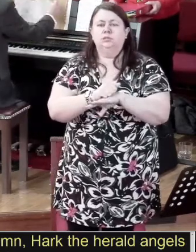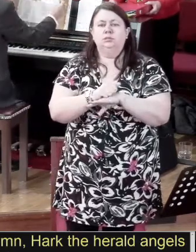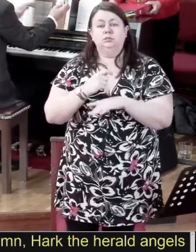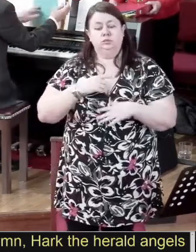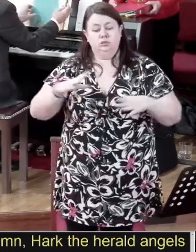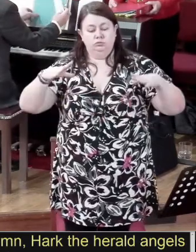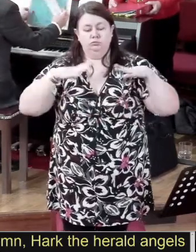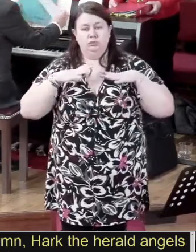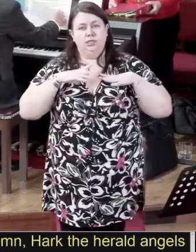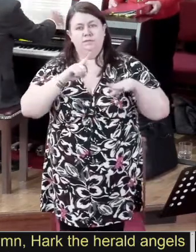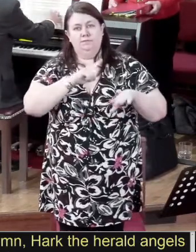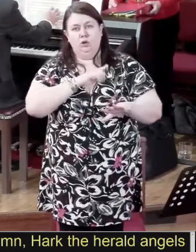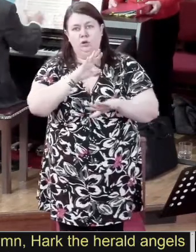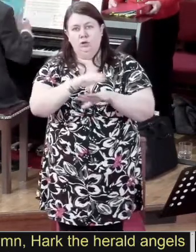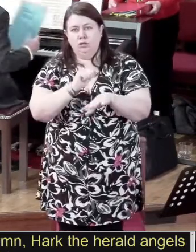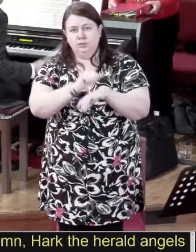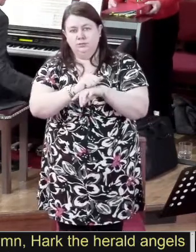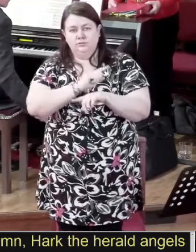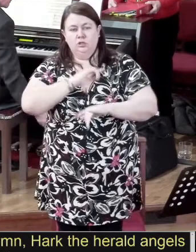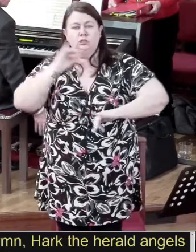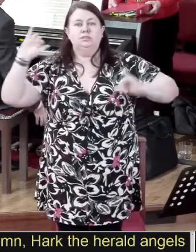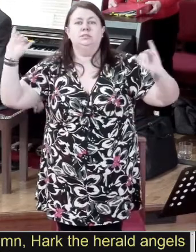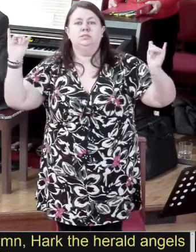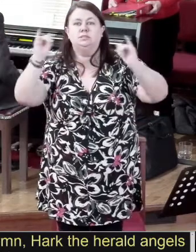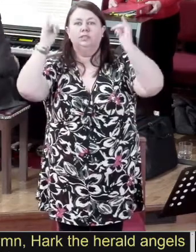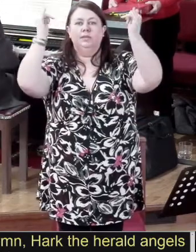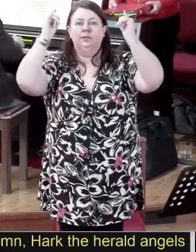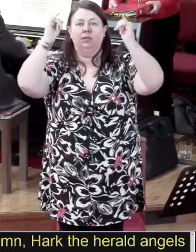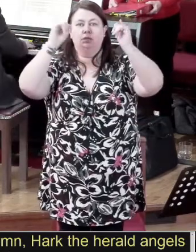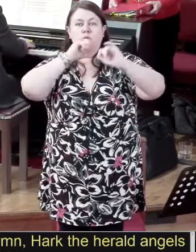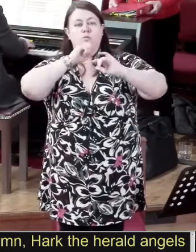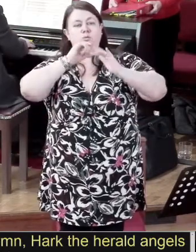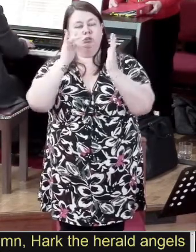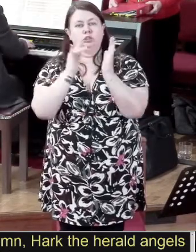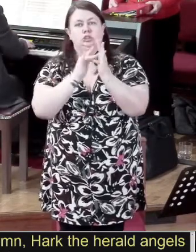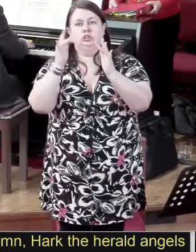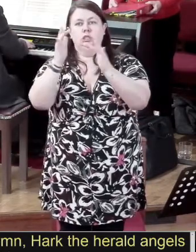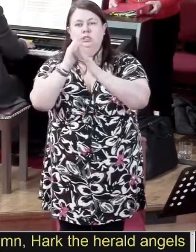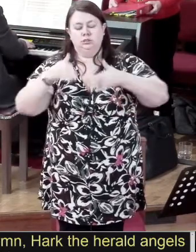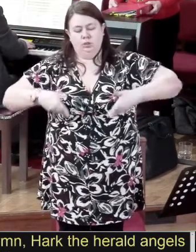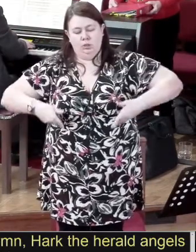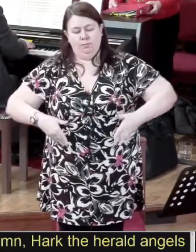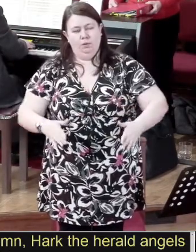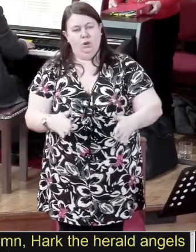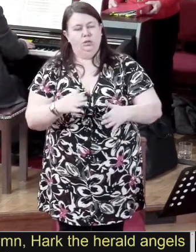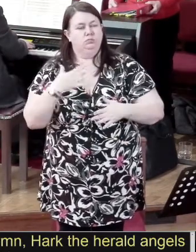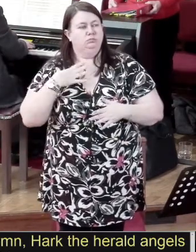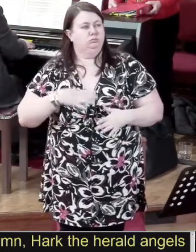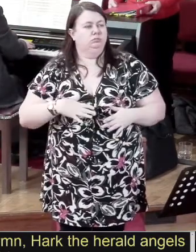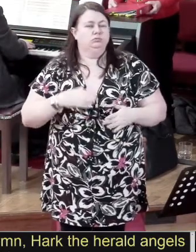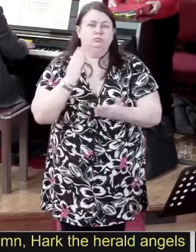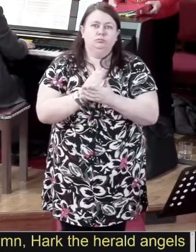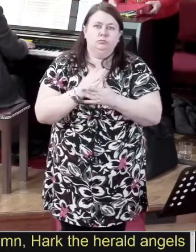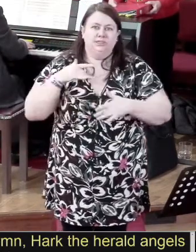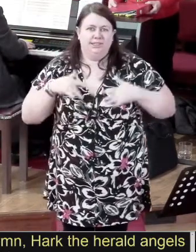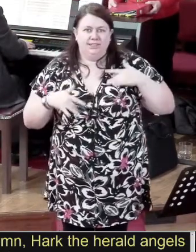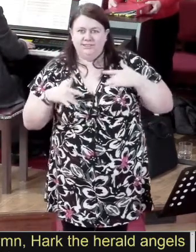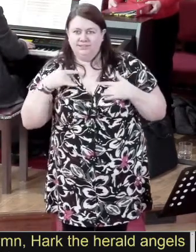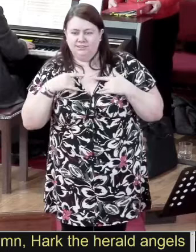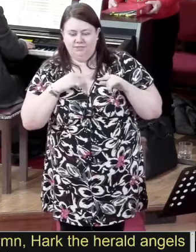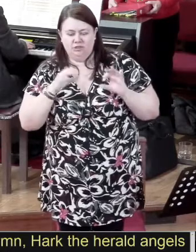Christmas, that celebration once more of our Saviour's birth. May we always, always be thrilled by this so special